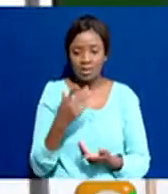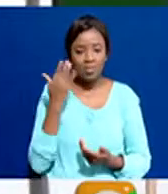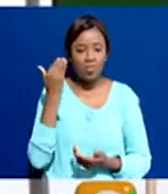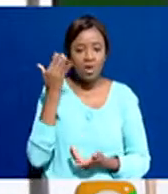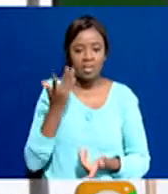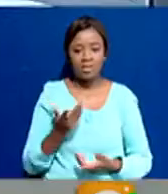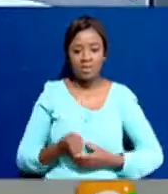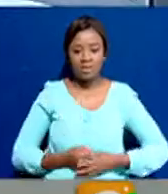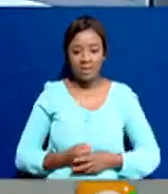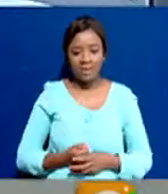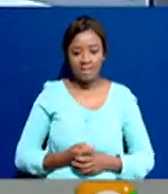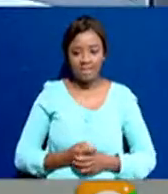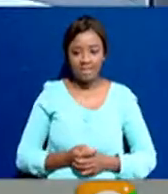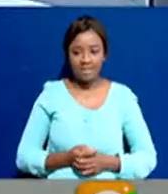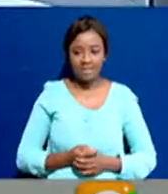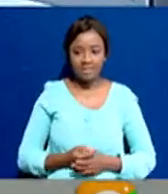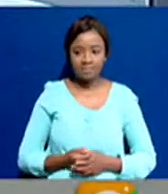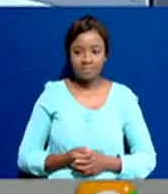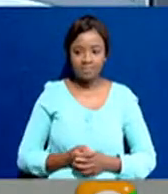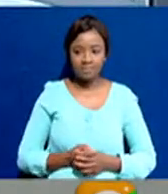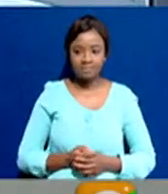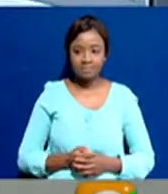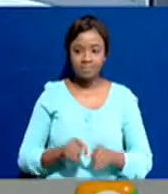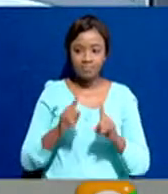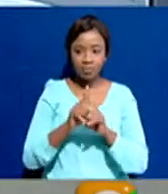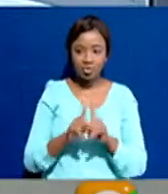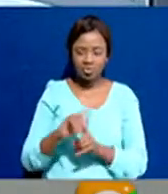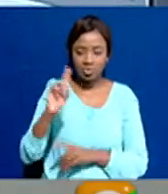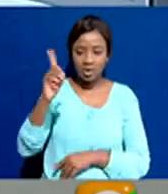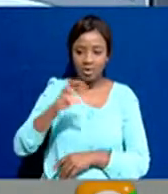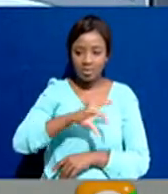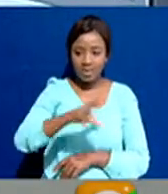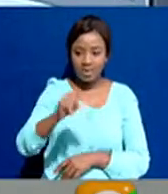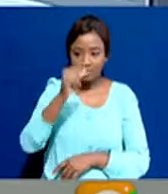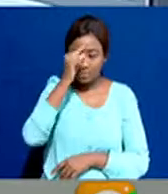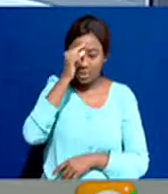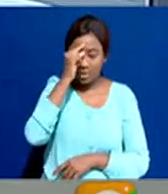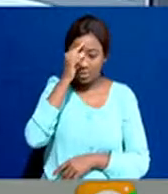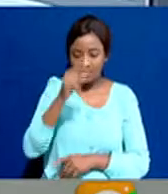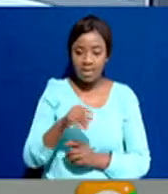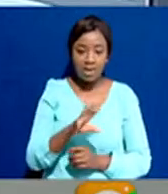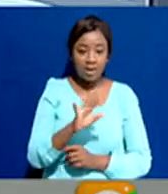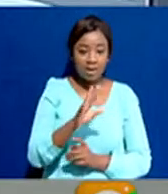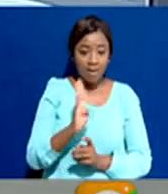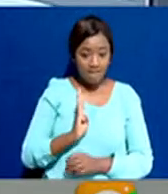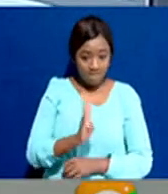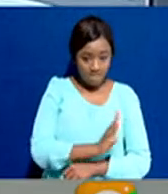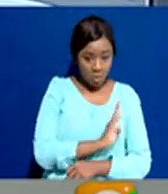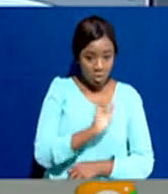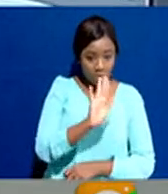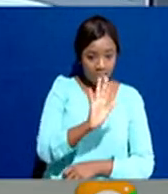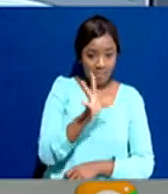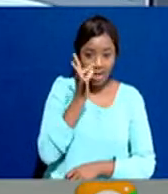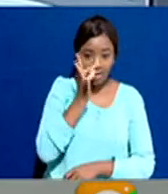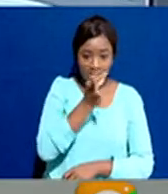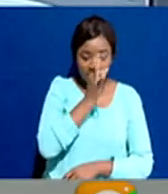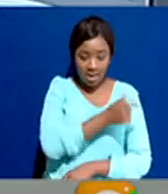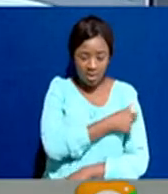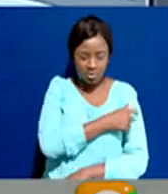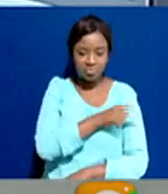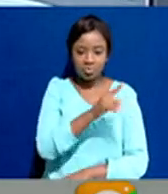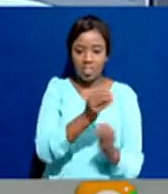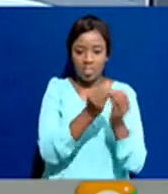Robbie. Yeah, away from that, the Nairobi County Governmemt has dissolved the Mama Lucy Kibaki Hospital Board, appointing a